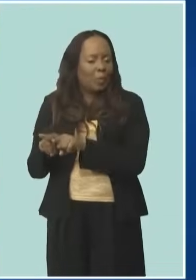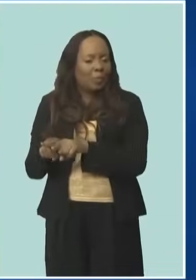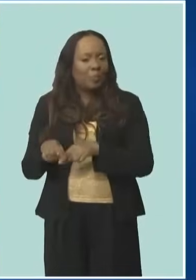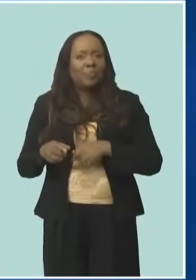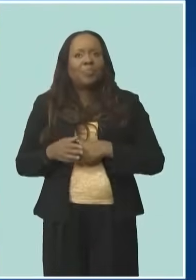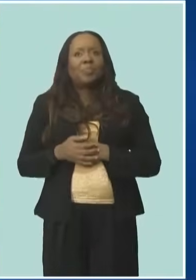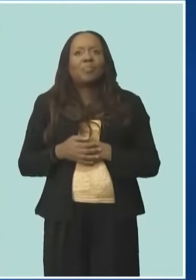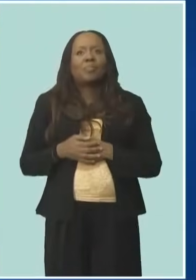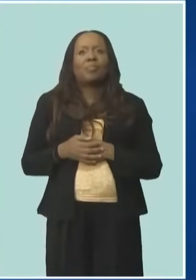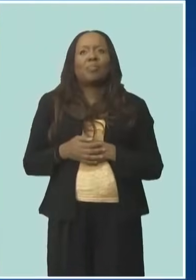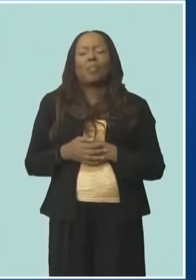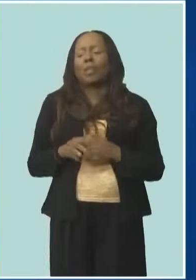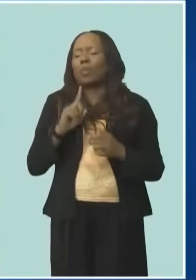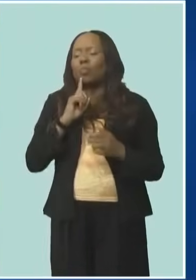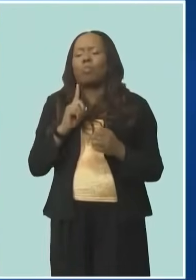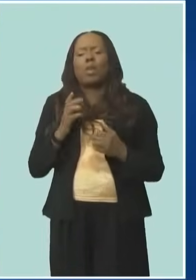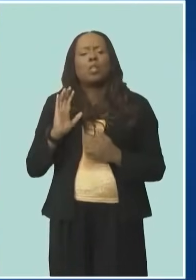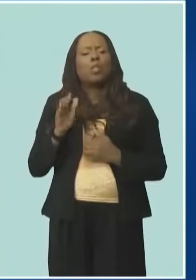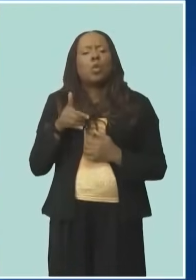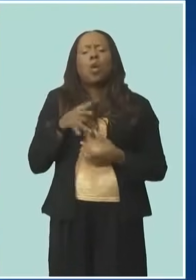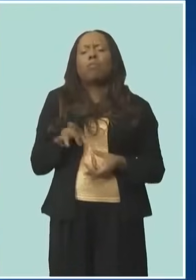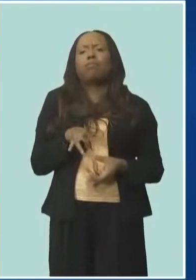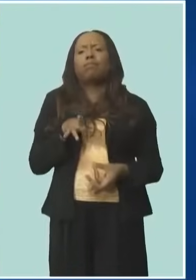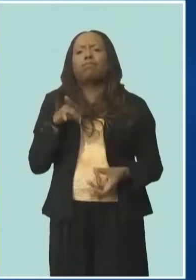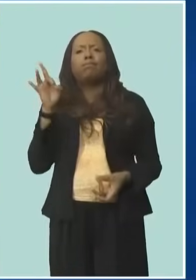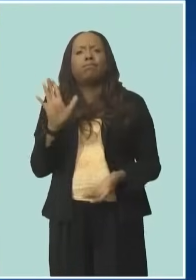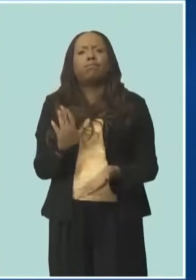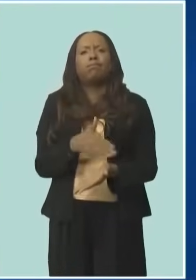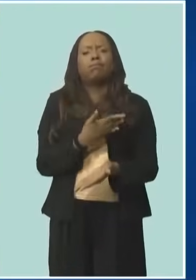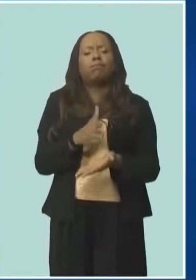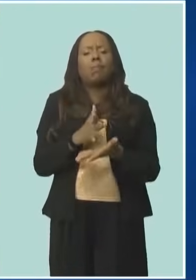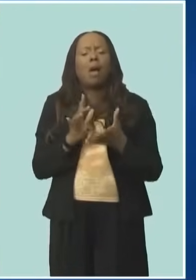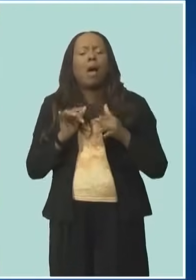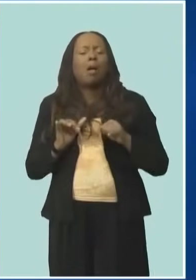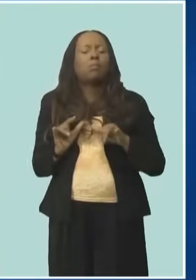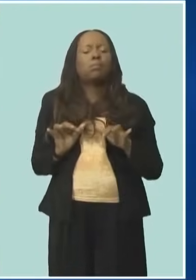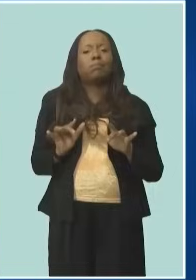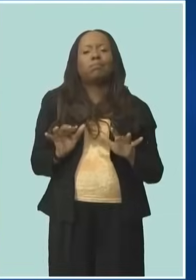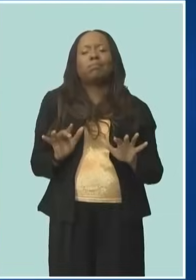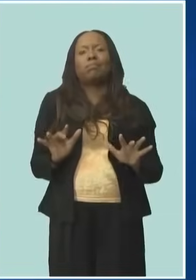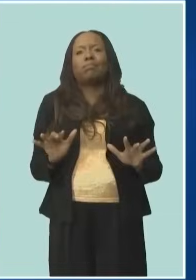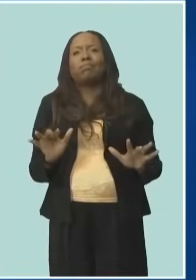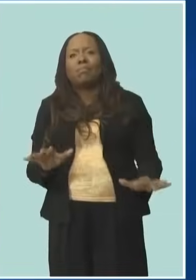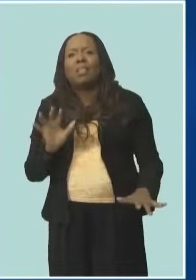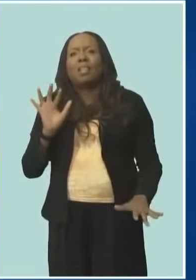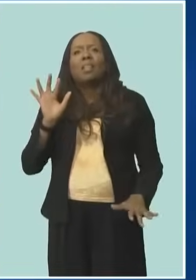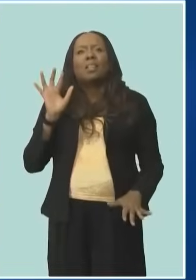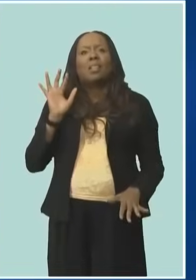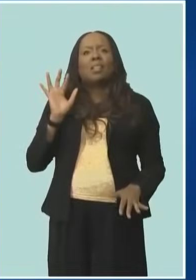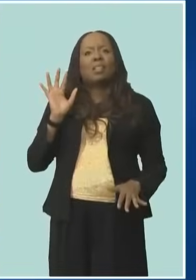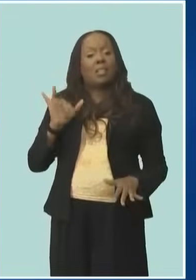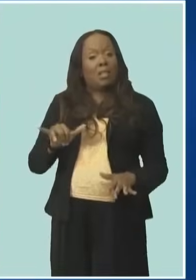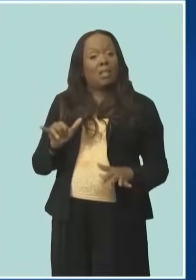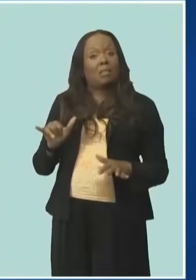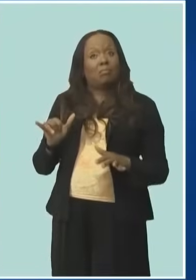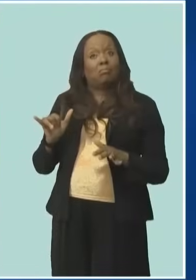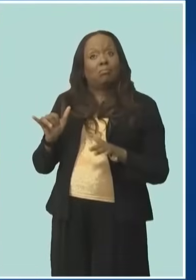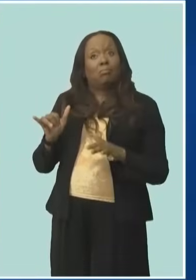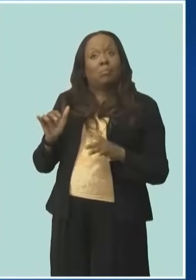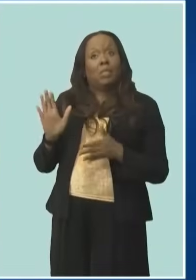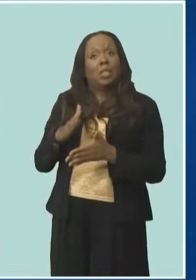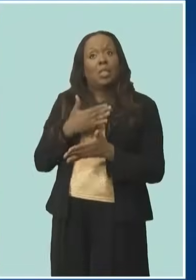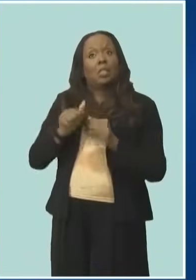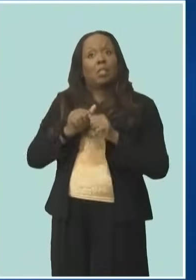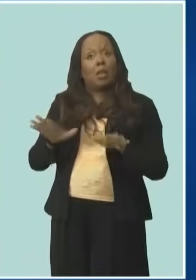She soothed the audience with her soulful originals Caught Up and Into You, recorded and released in February. And the soca